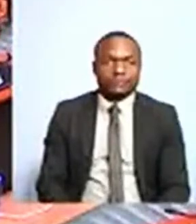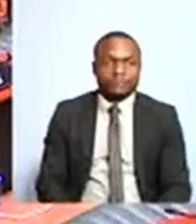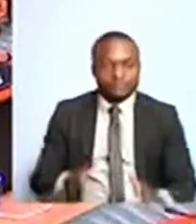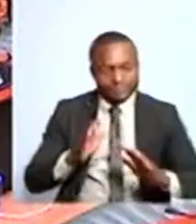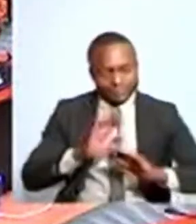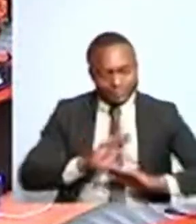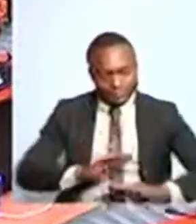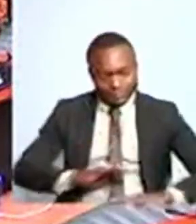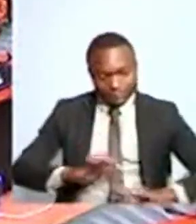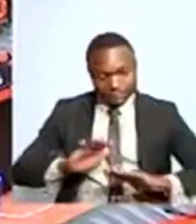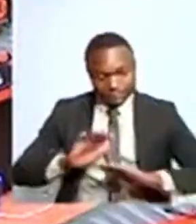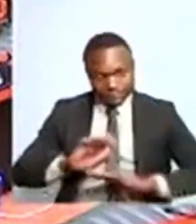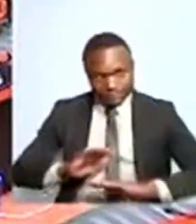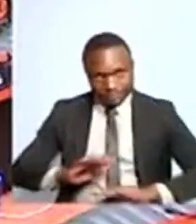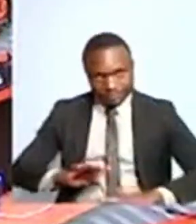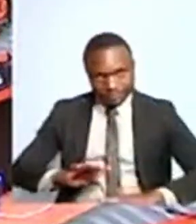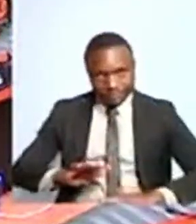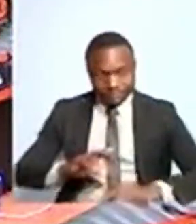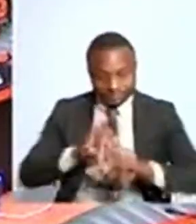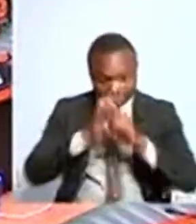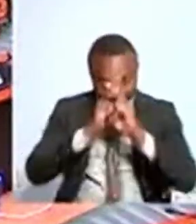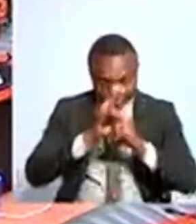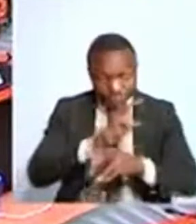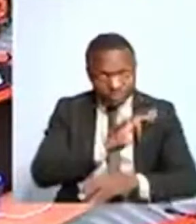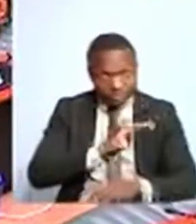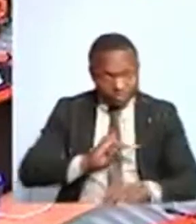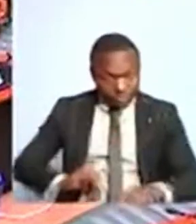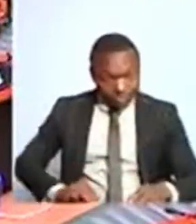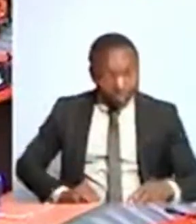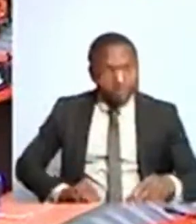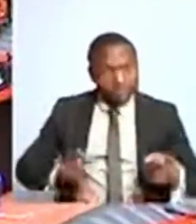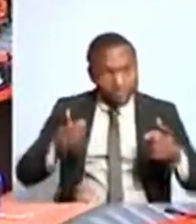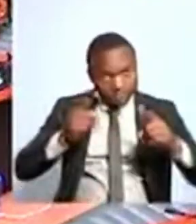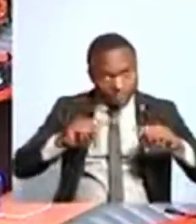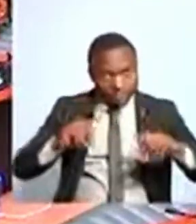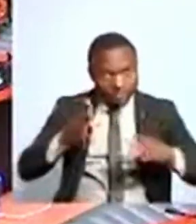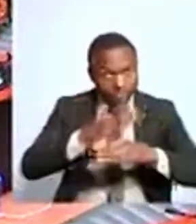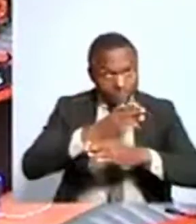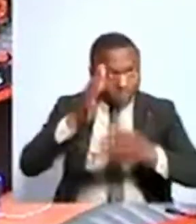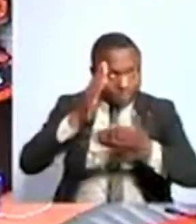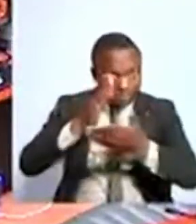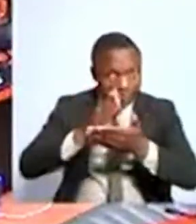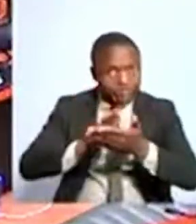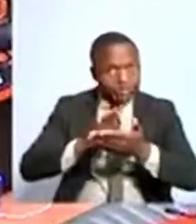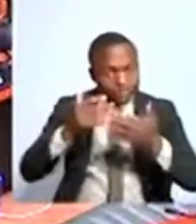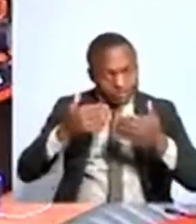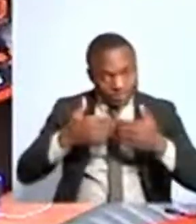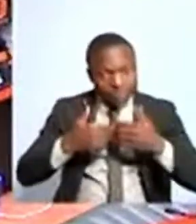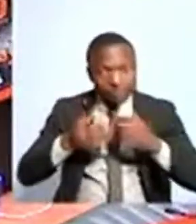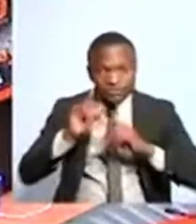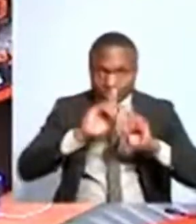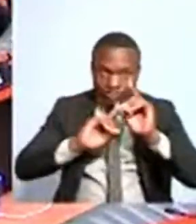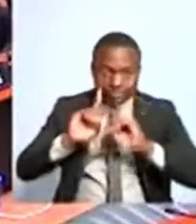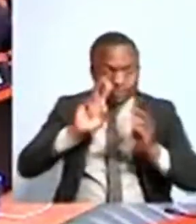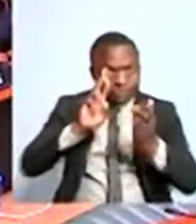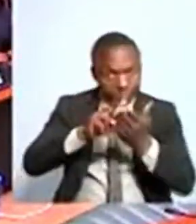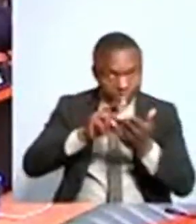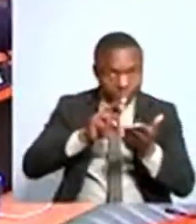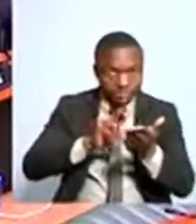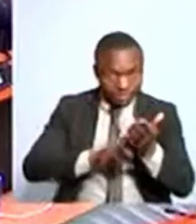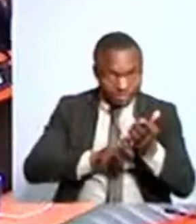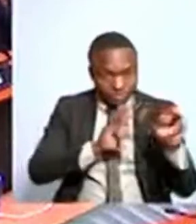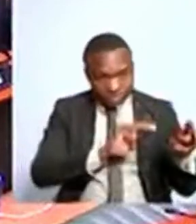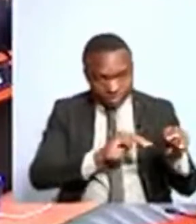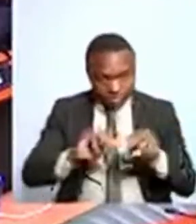Order. Honorable members, when business was suspended, the House was considering the motion moved by